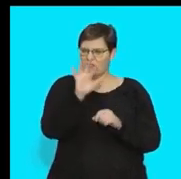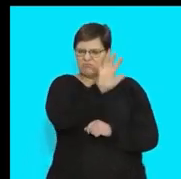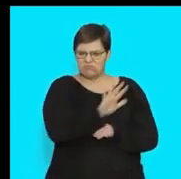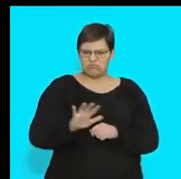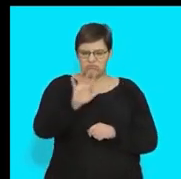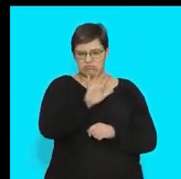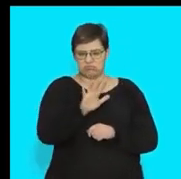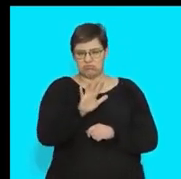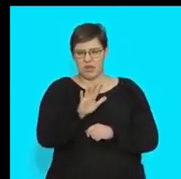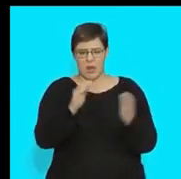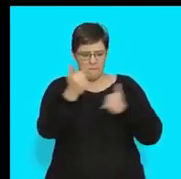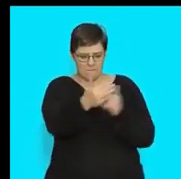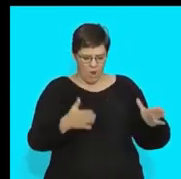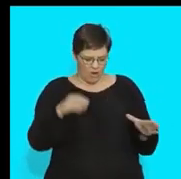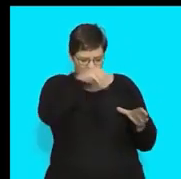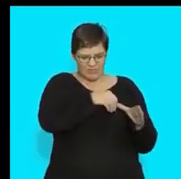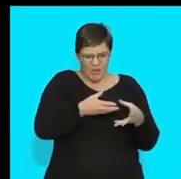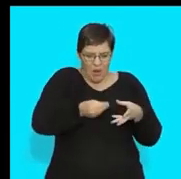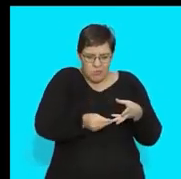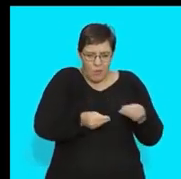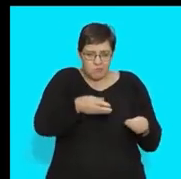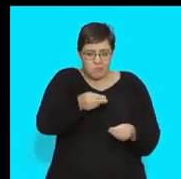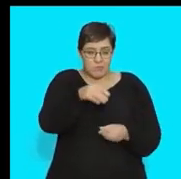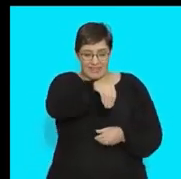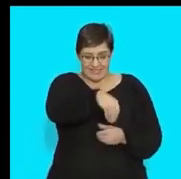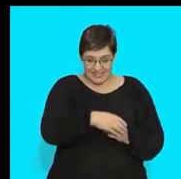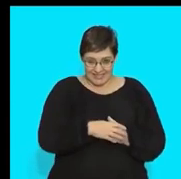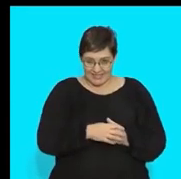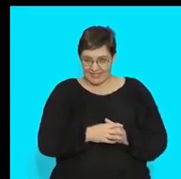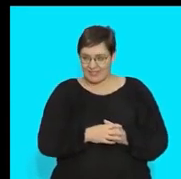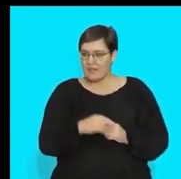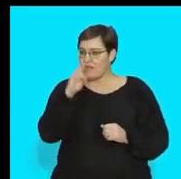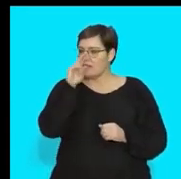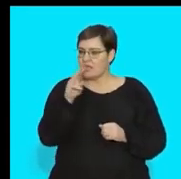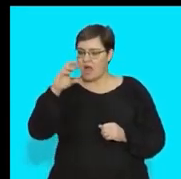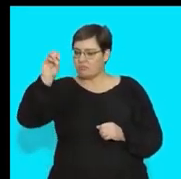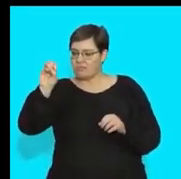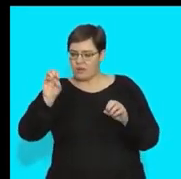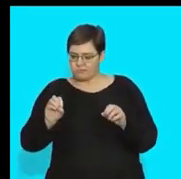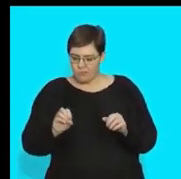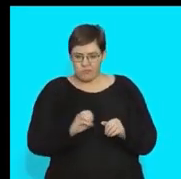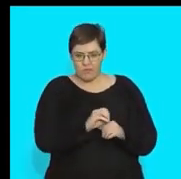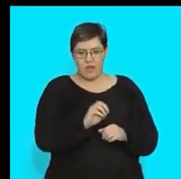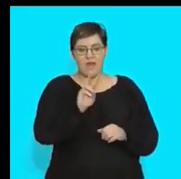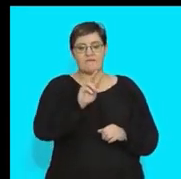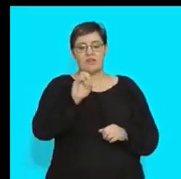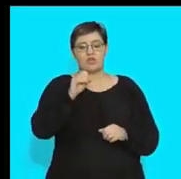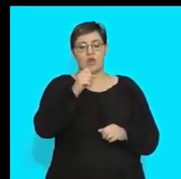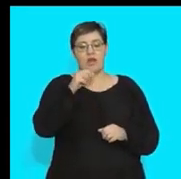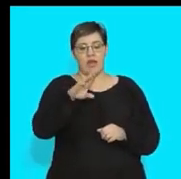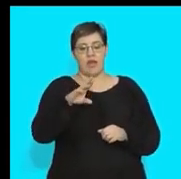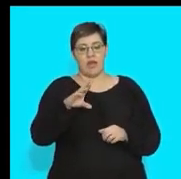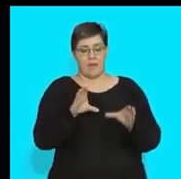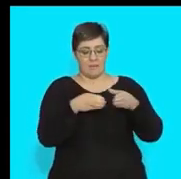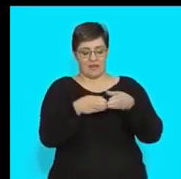of this is like my take-a-lot box that I get. Now, do you notice these little things? These are called my vascular